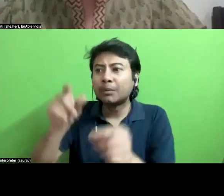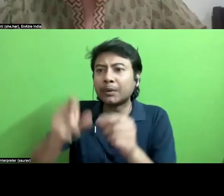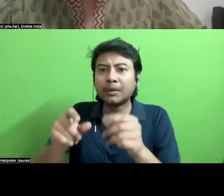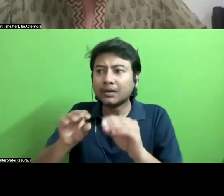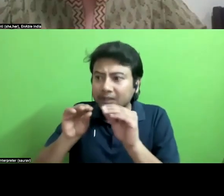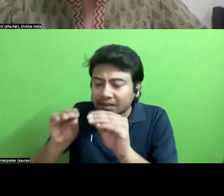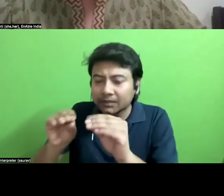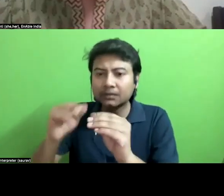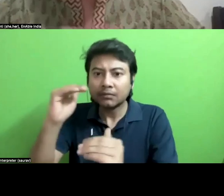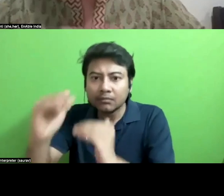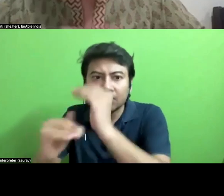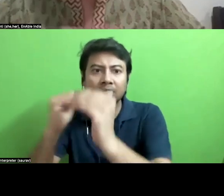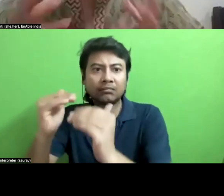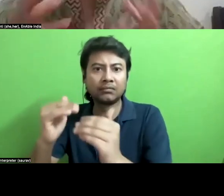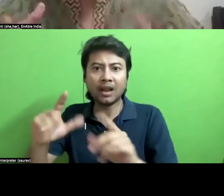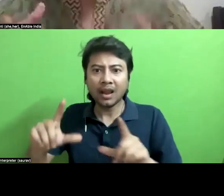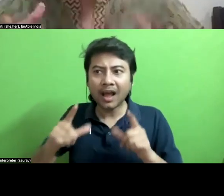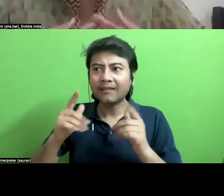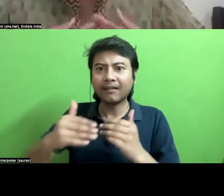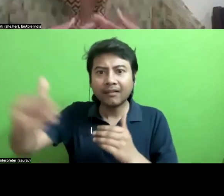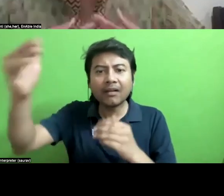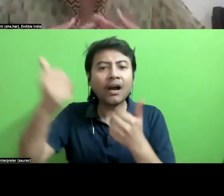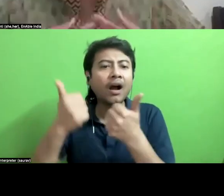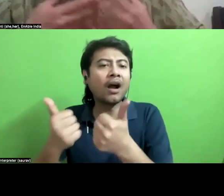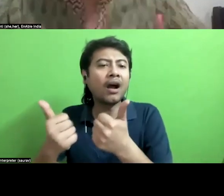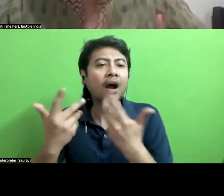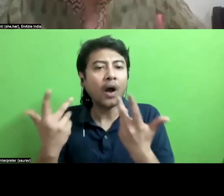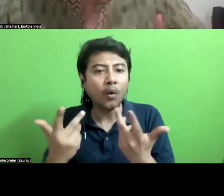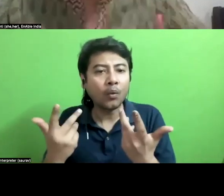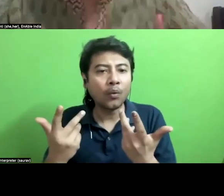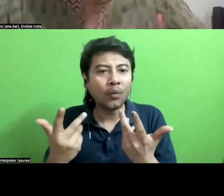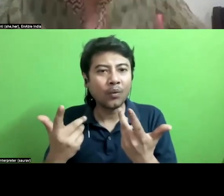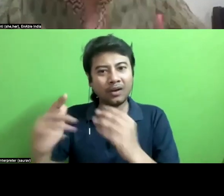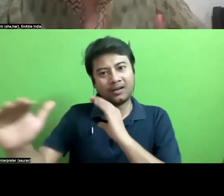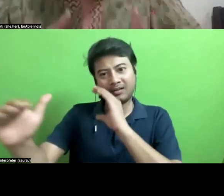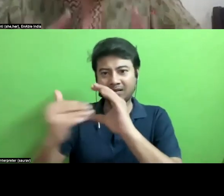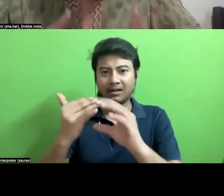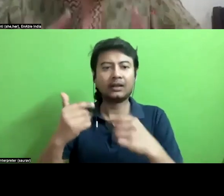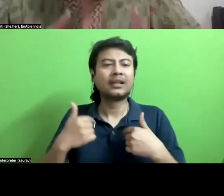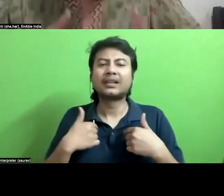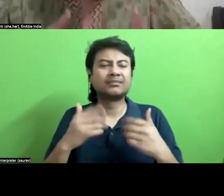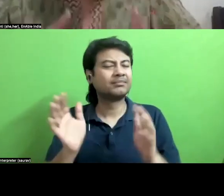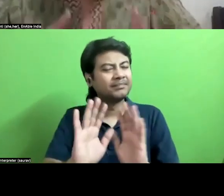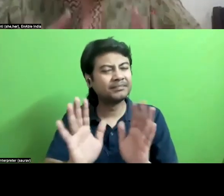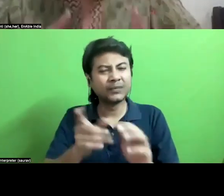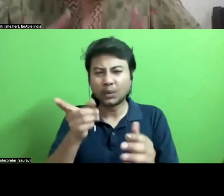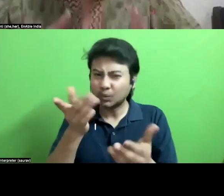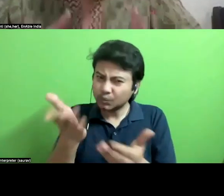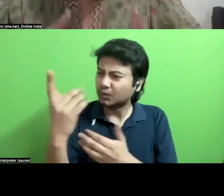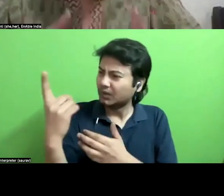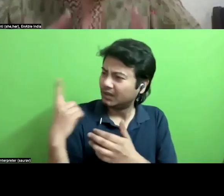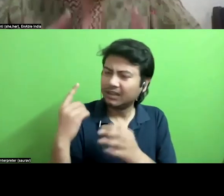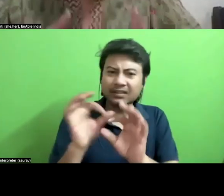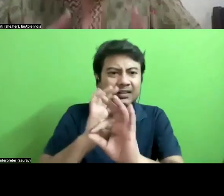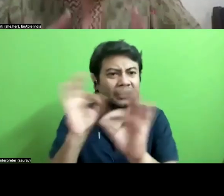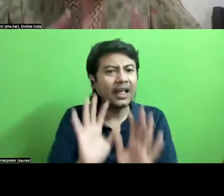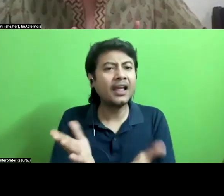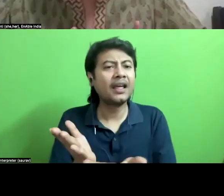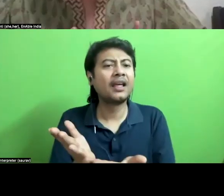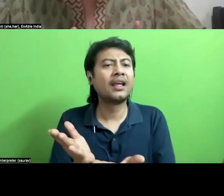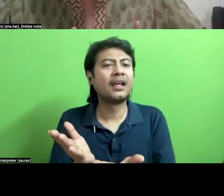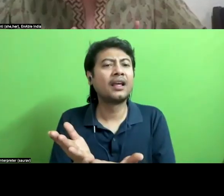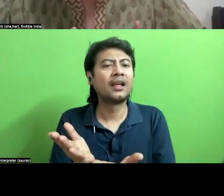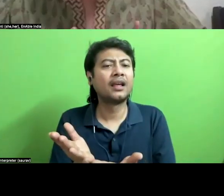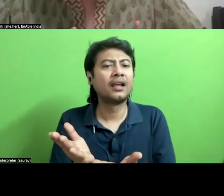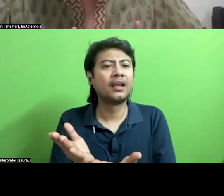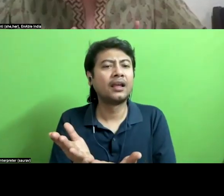right? I think it's time. You are a leader. You're an amazing leader. Take the lead in your area. Let's all work on a narrative